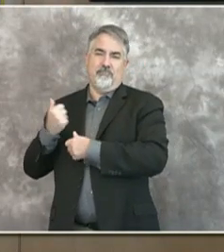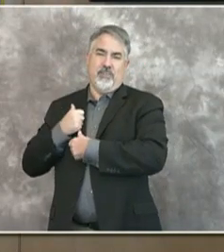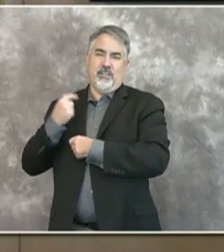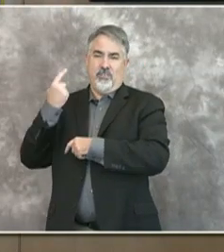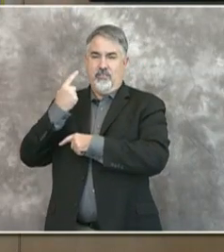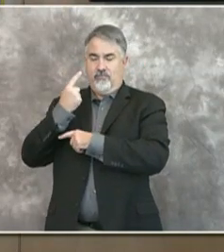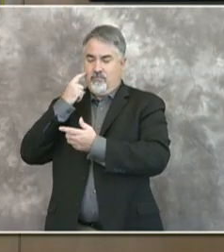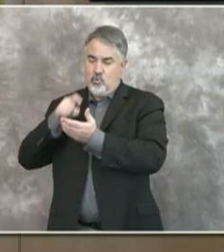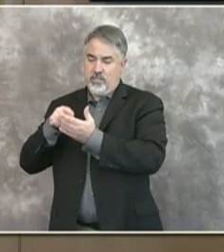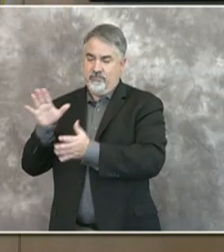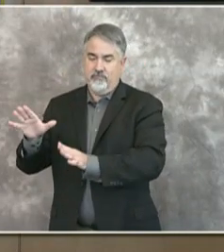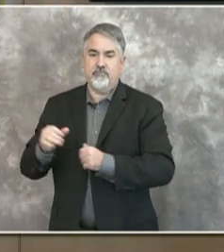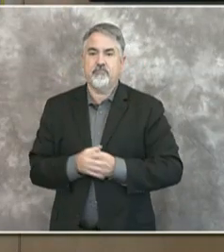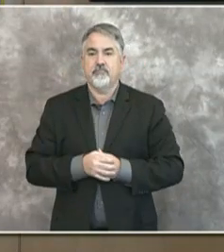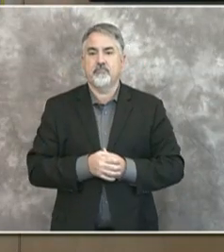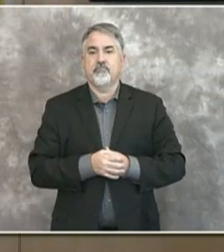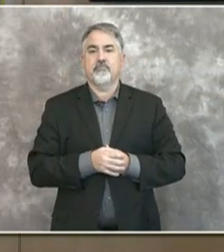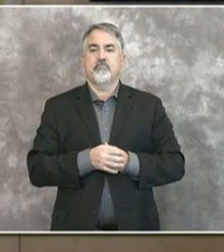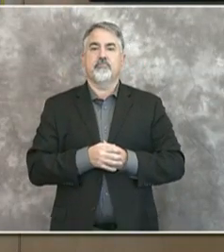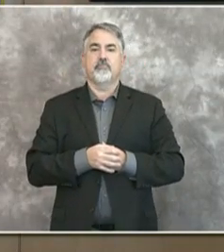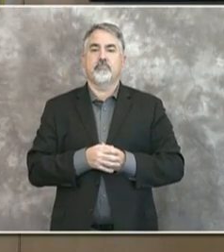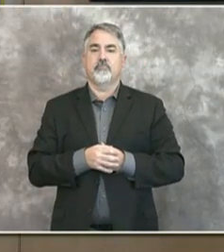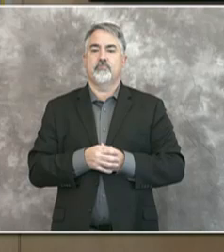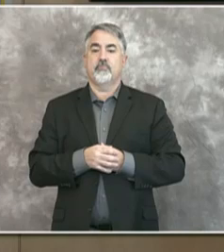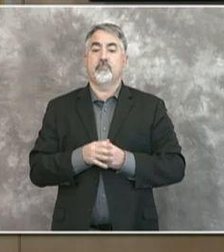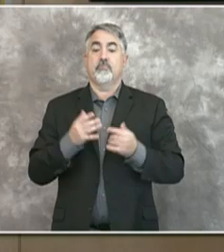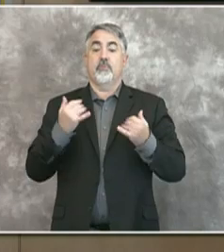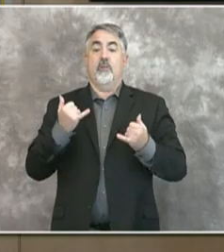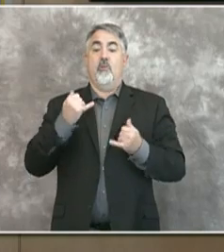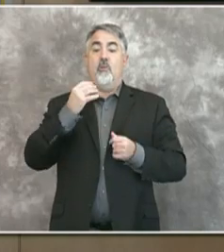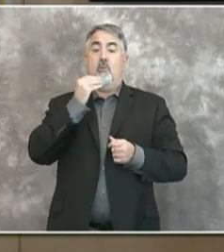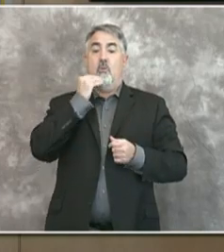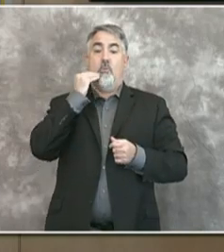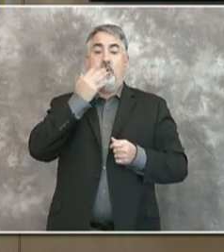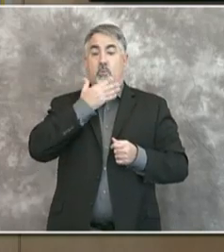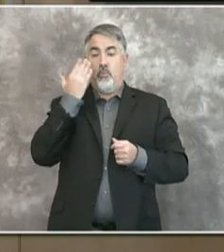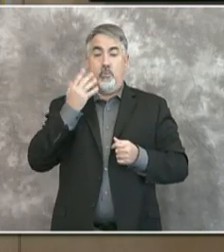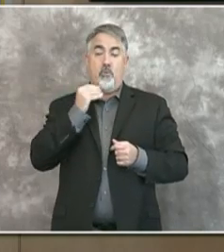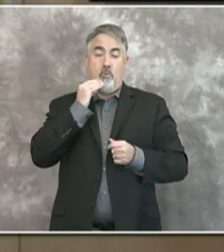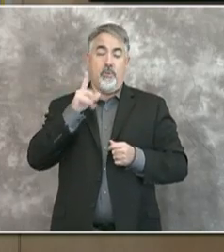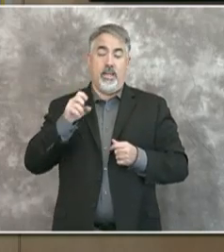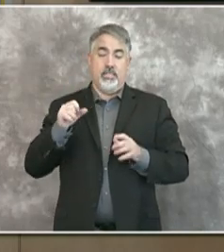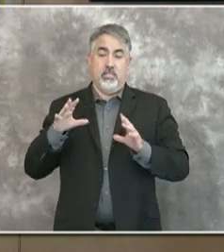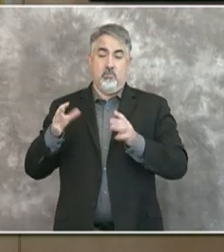there. Quick update on the homeless stats to date. In testing, there have been